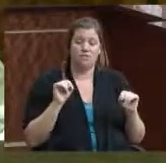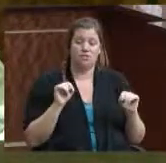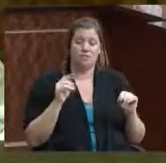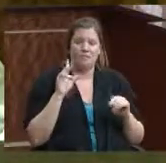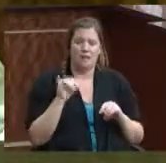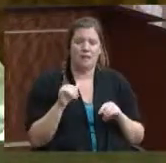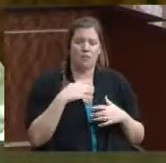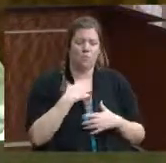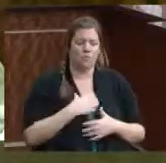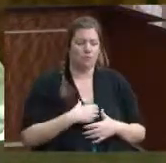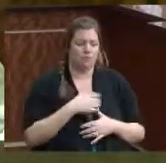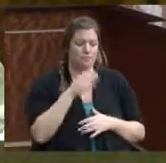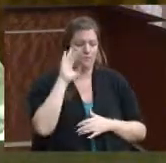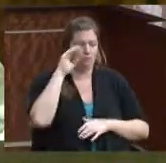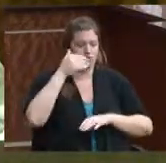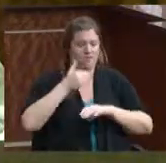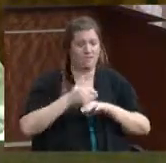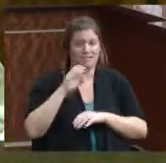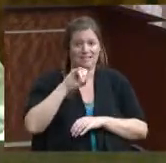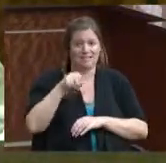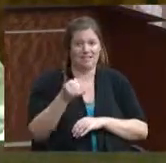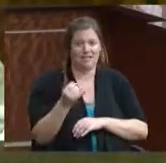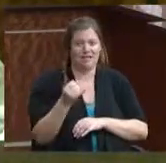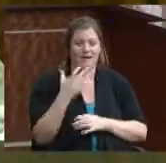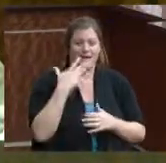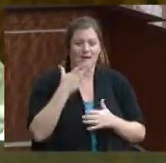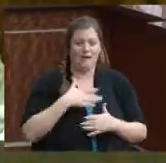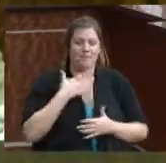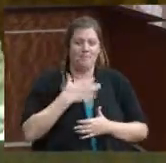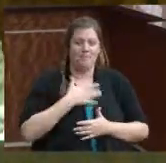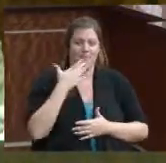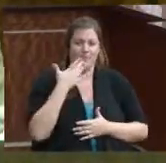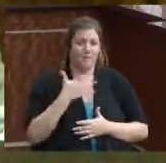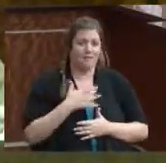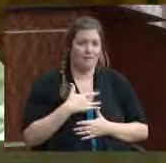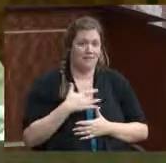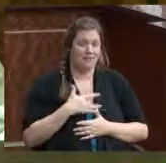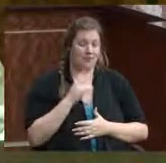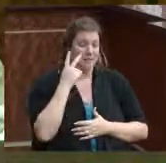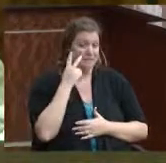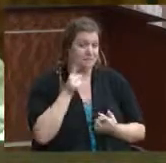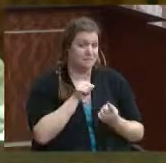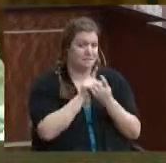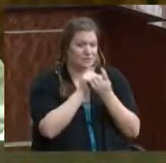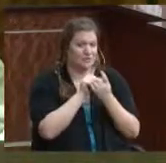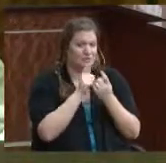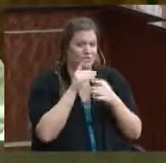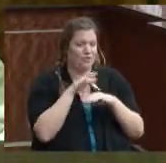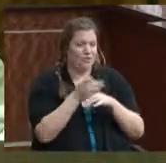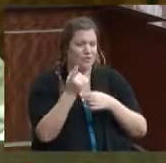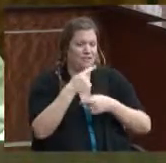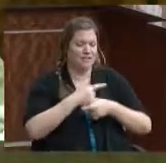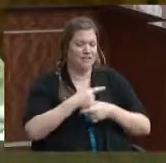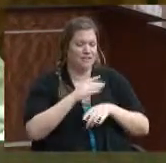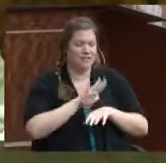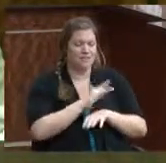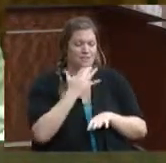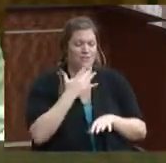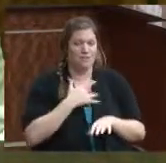by wishing my grandson, CJ, happy birthday, albeit I'm a couple of days early. His birthday is on the